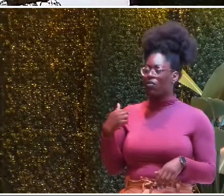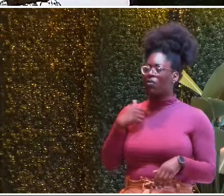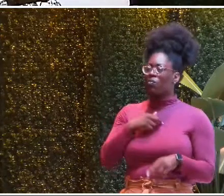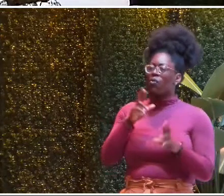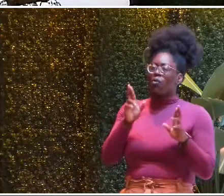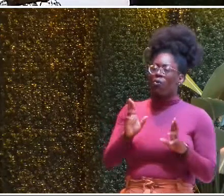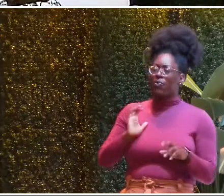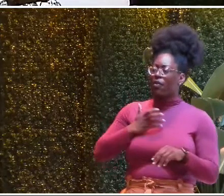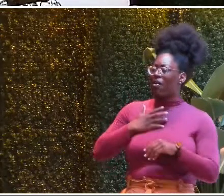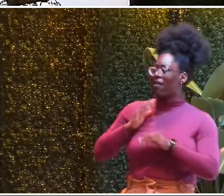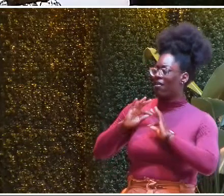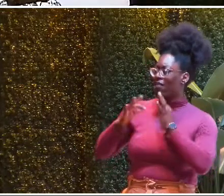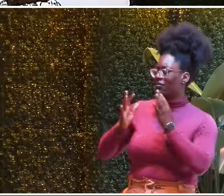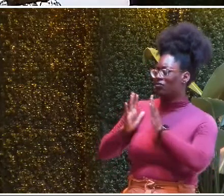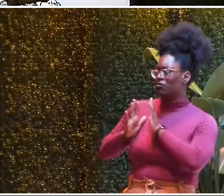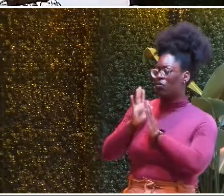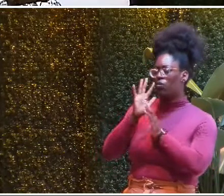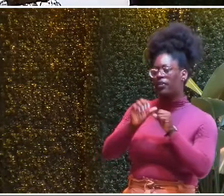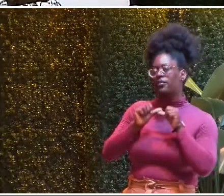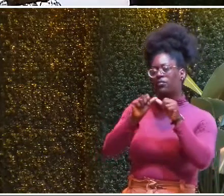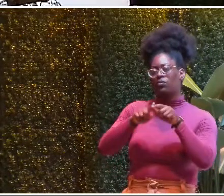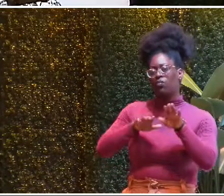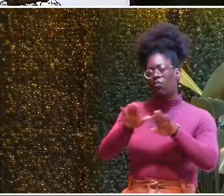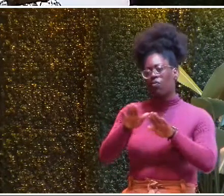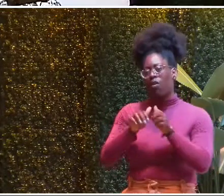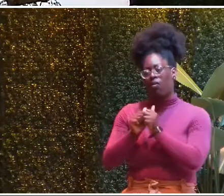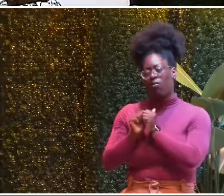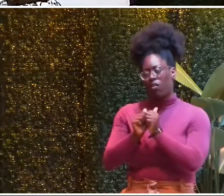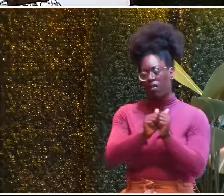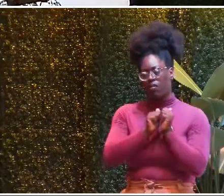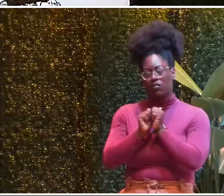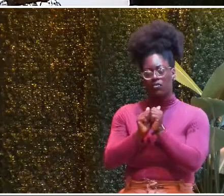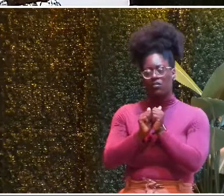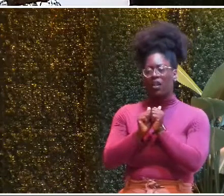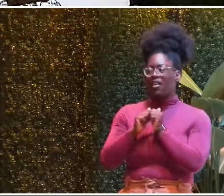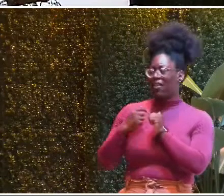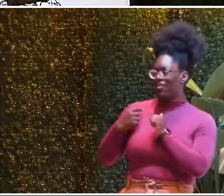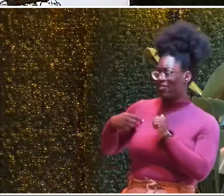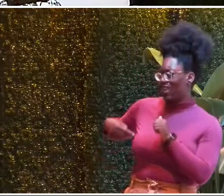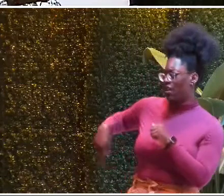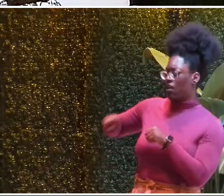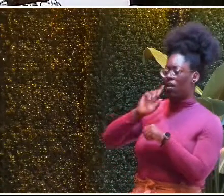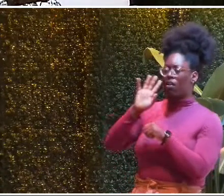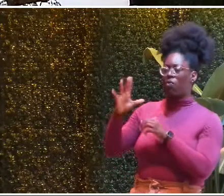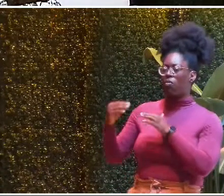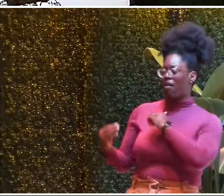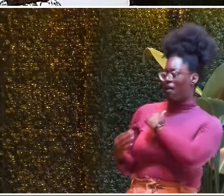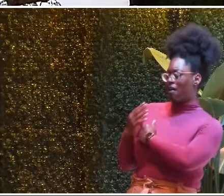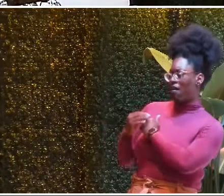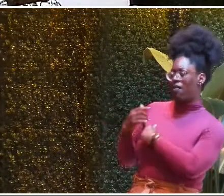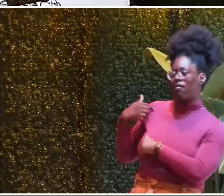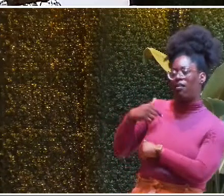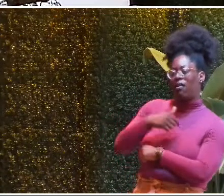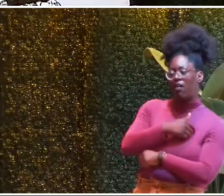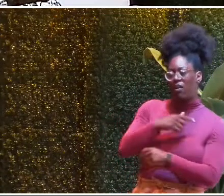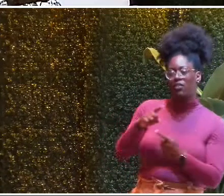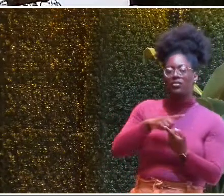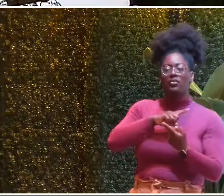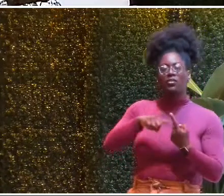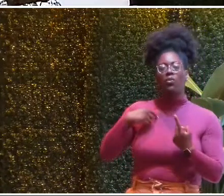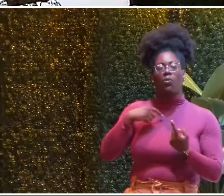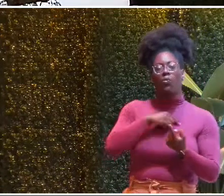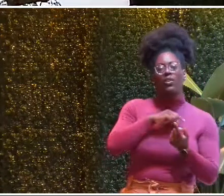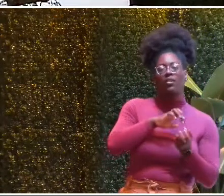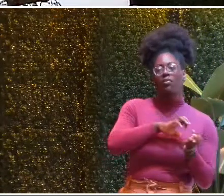continue to show us the things that we need to see. They will guide us, Father God. They are in a great place. They are back to their original form. Let us be able